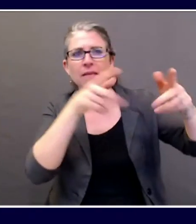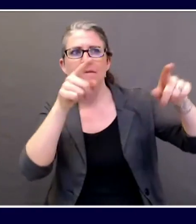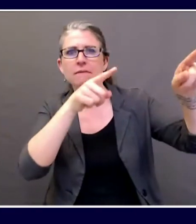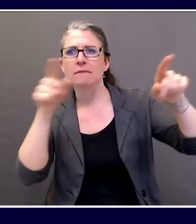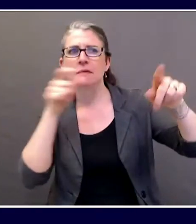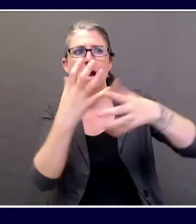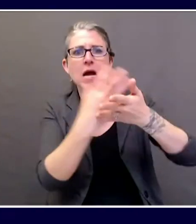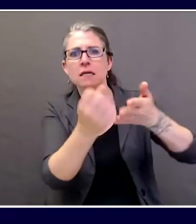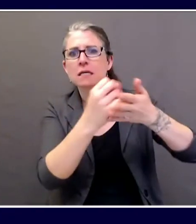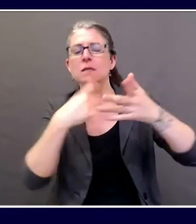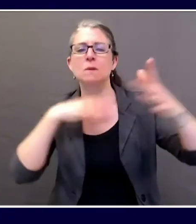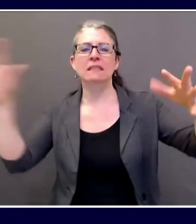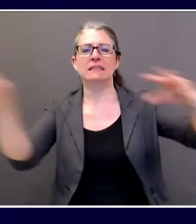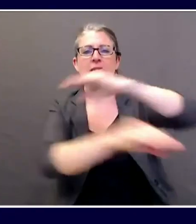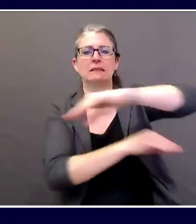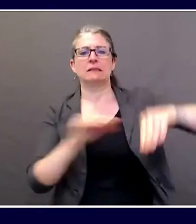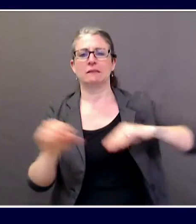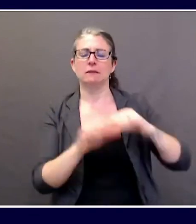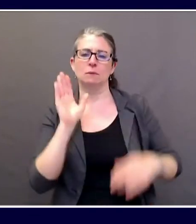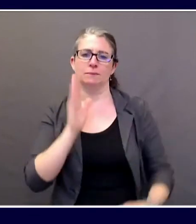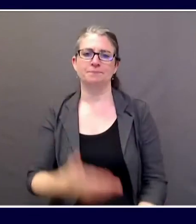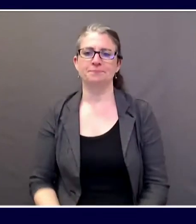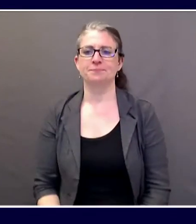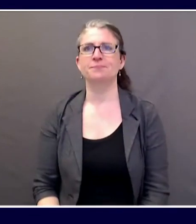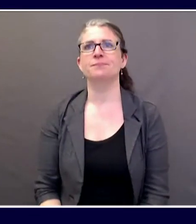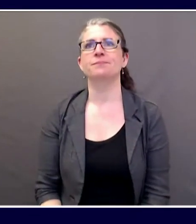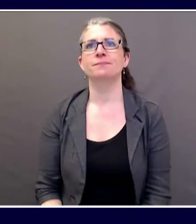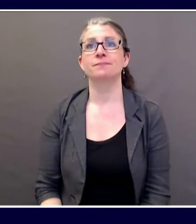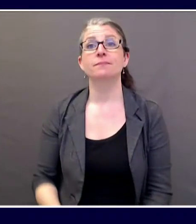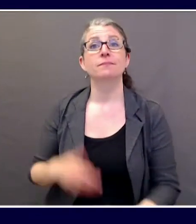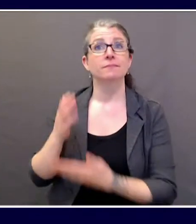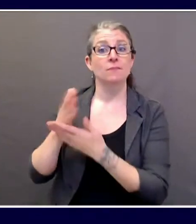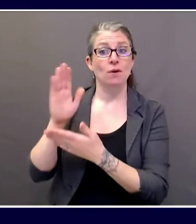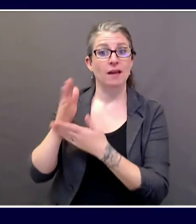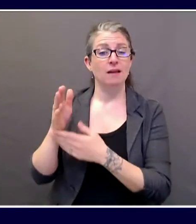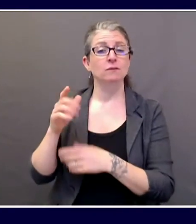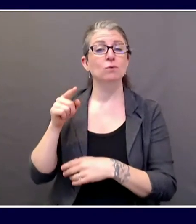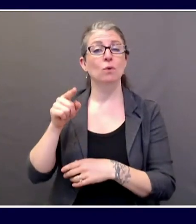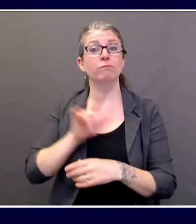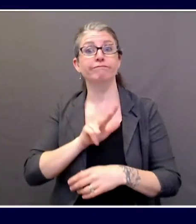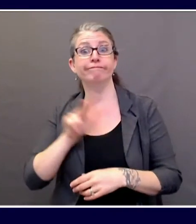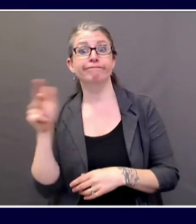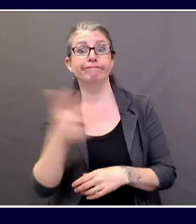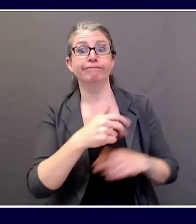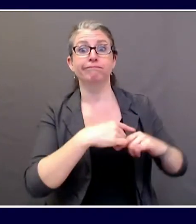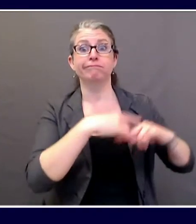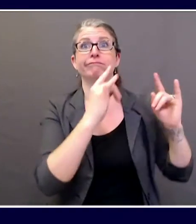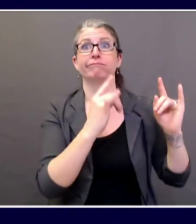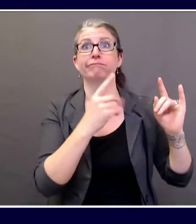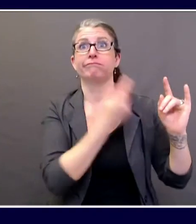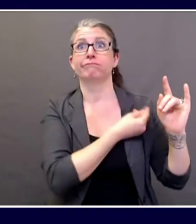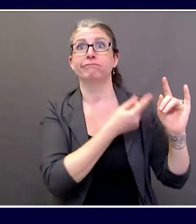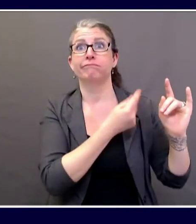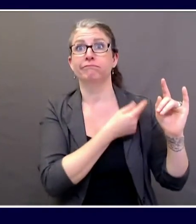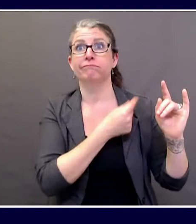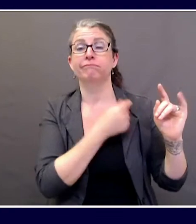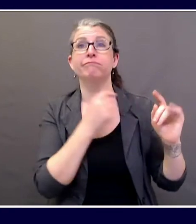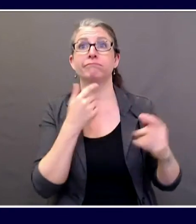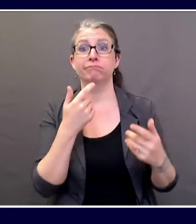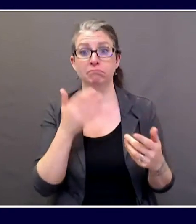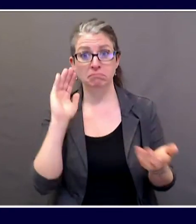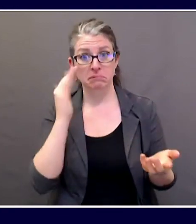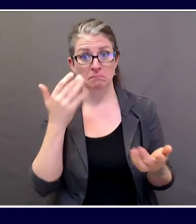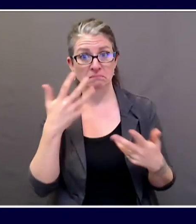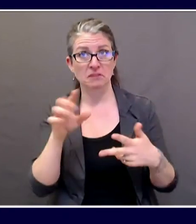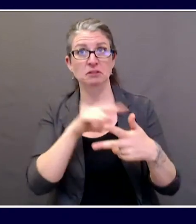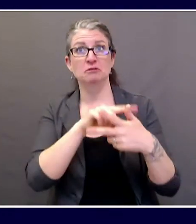unit. We've looked at some of the locations on the mobile unit. You had kind of referenced some of them just now with Biddeford and Wyndham being places